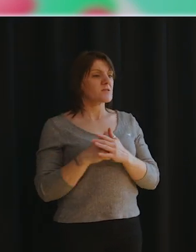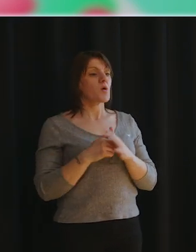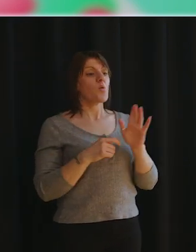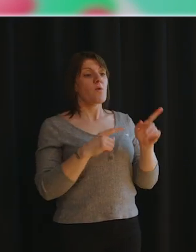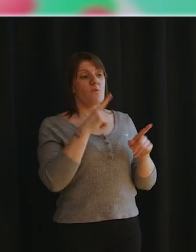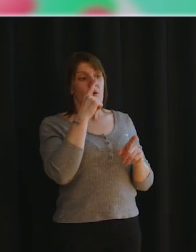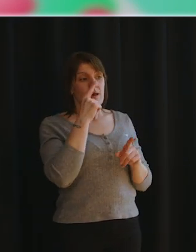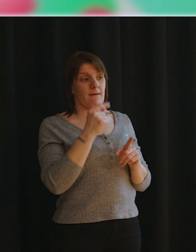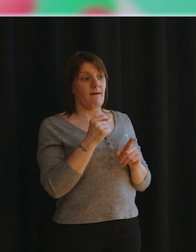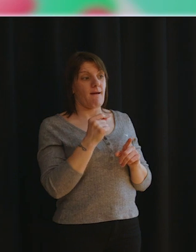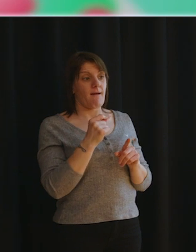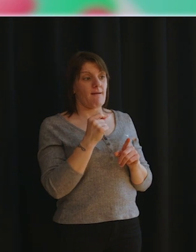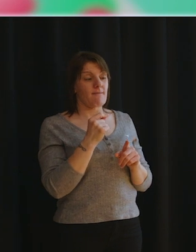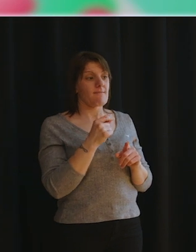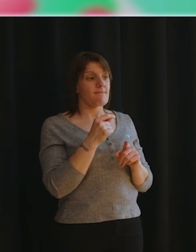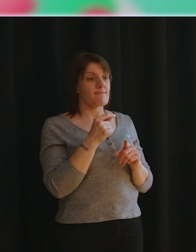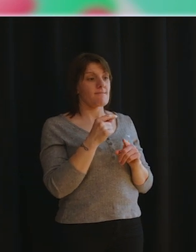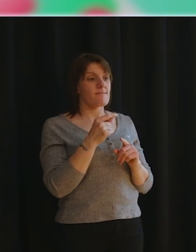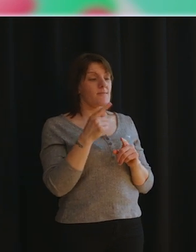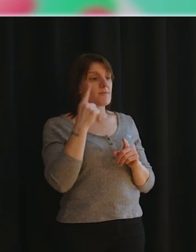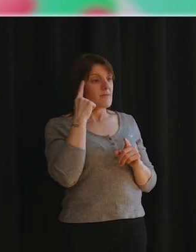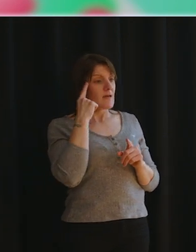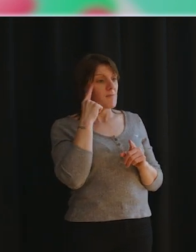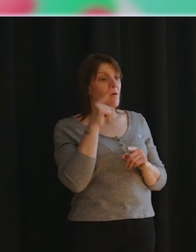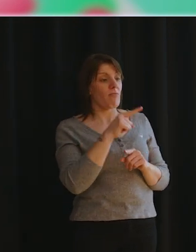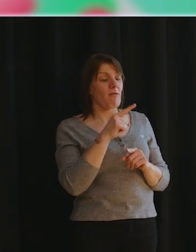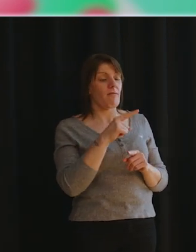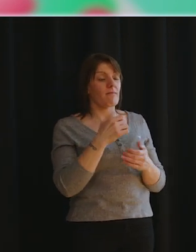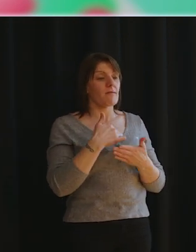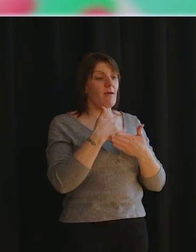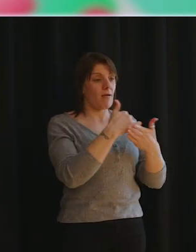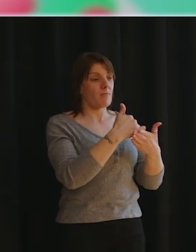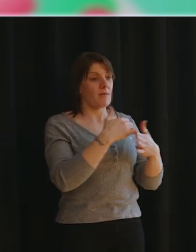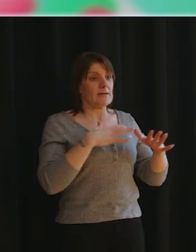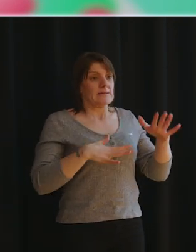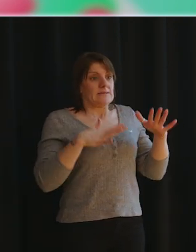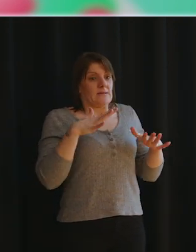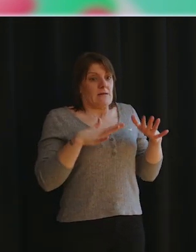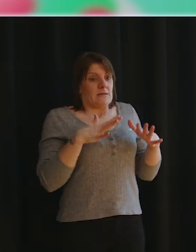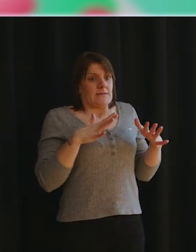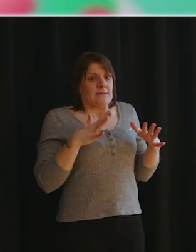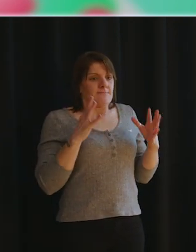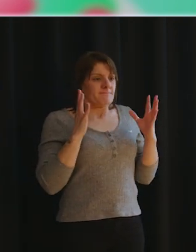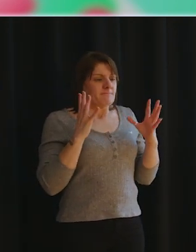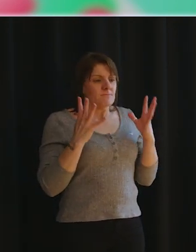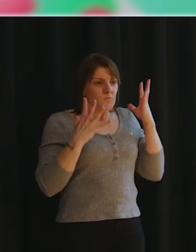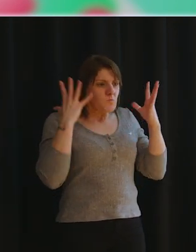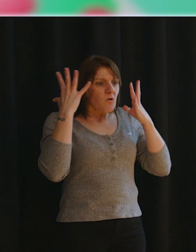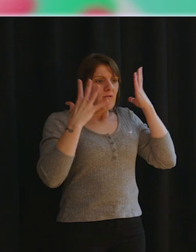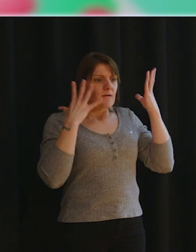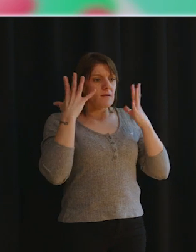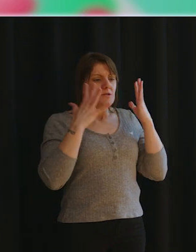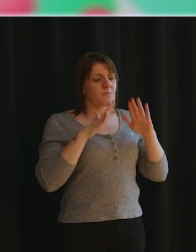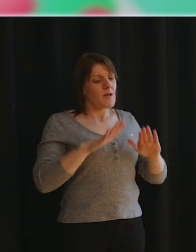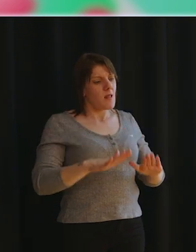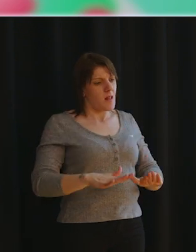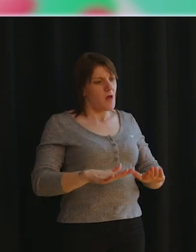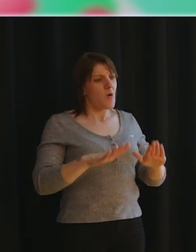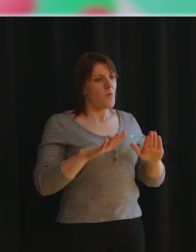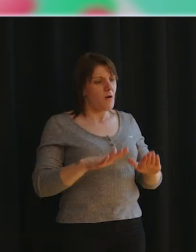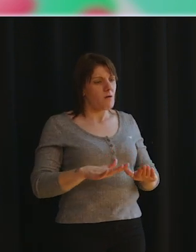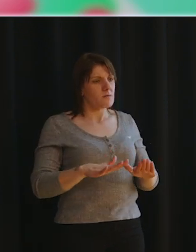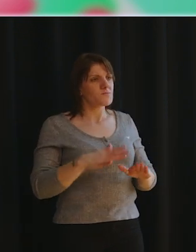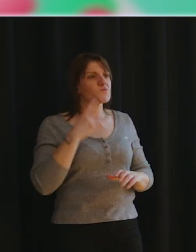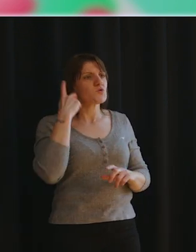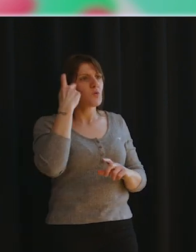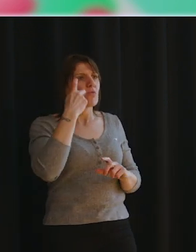it does enable the anxiety to be a lot lowered. So if we think about moving into a hall, if we think about moving into certain